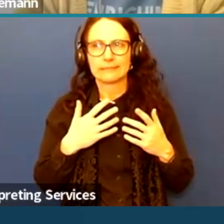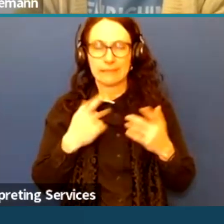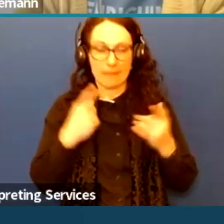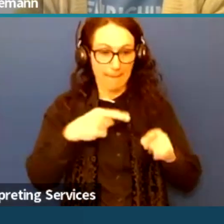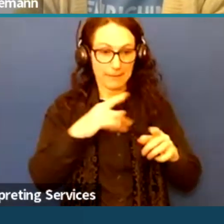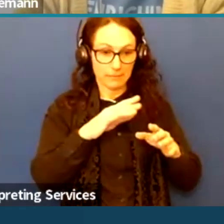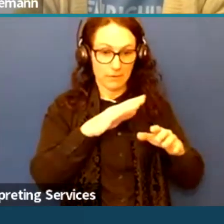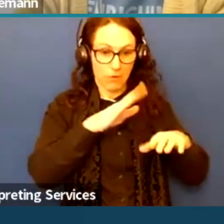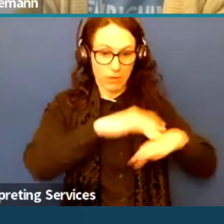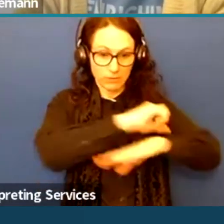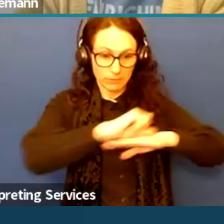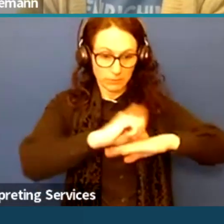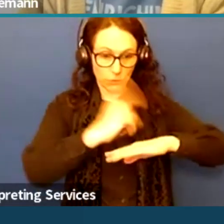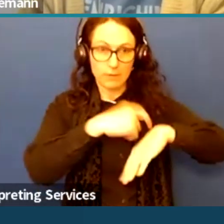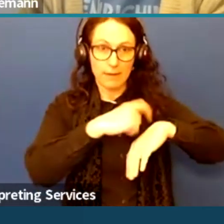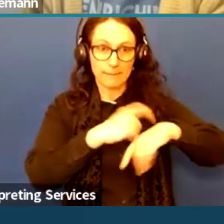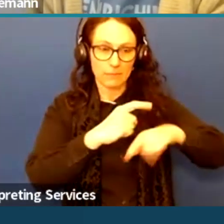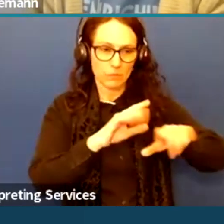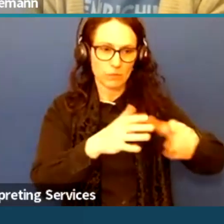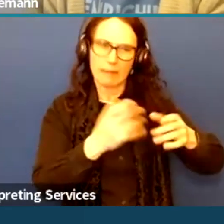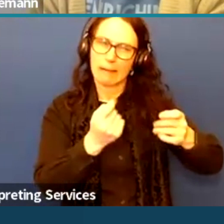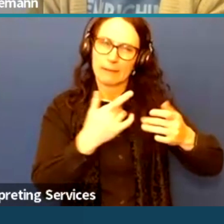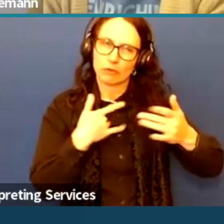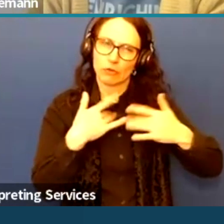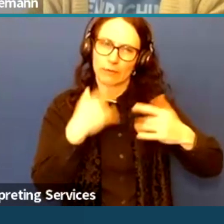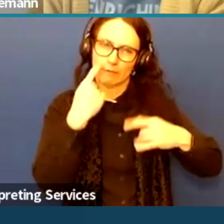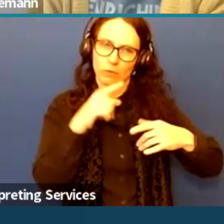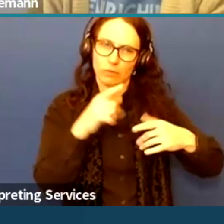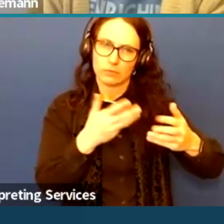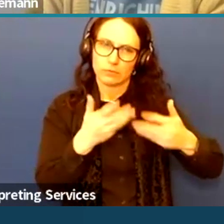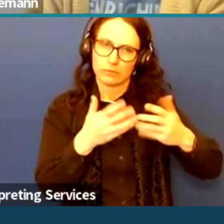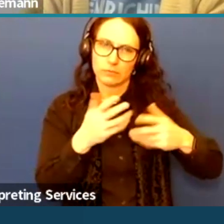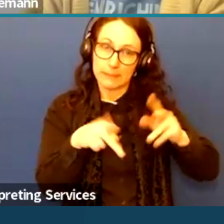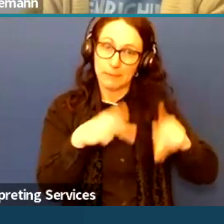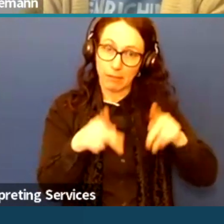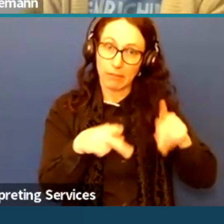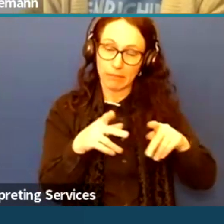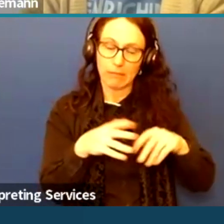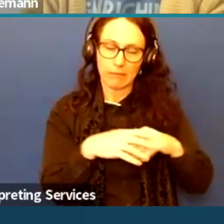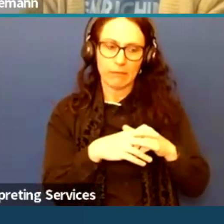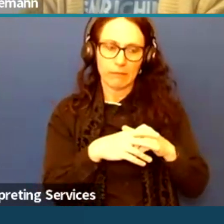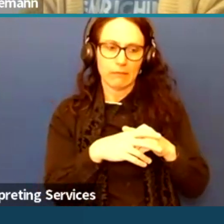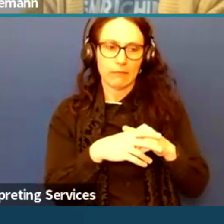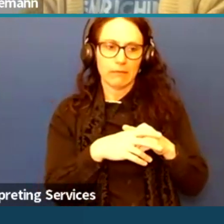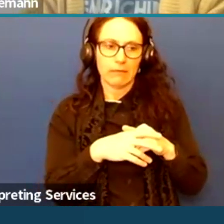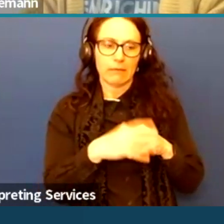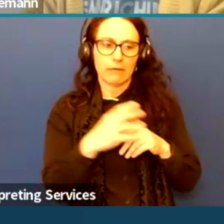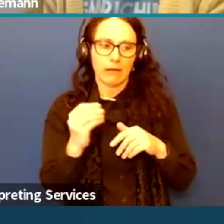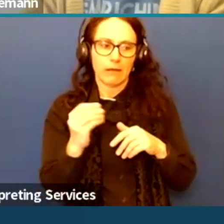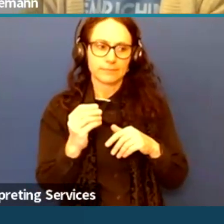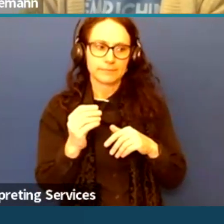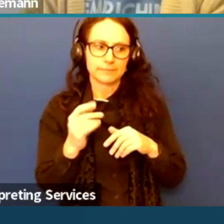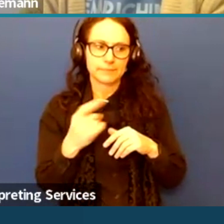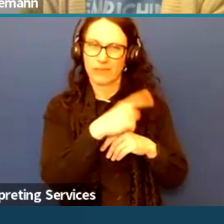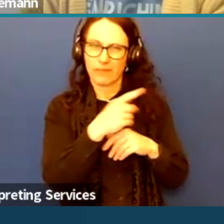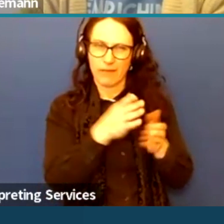once. It was just a little concerning for people, and they